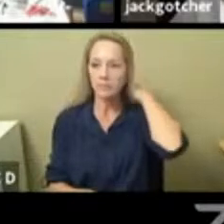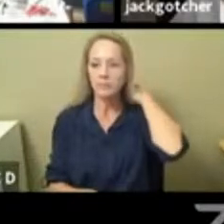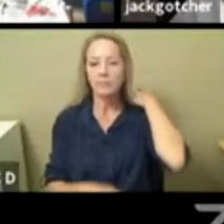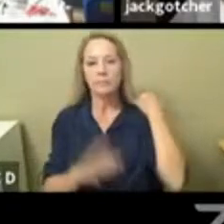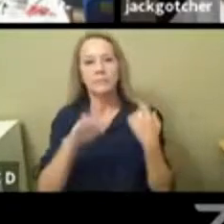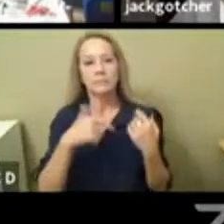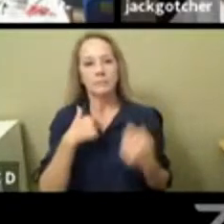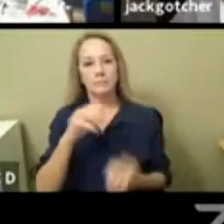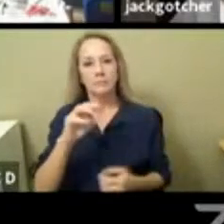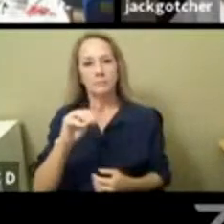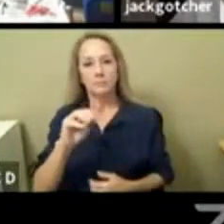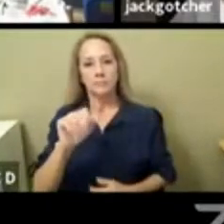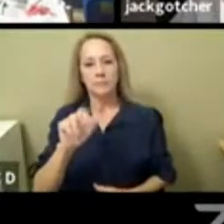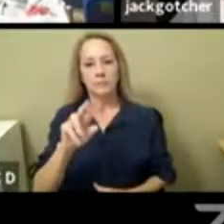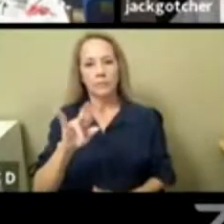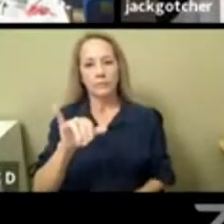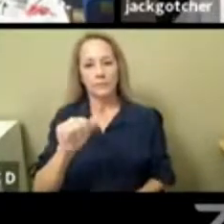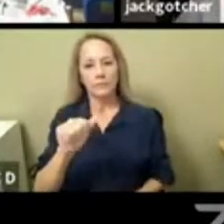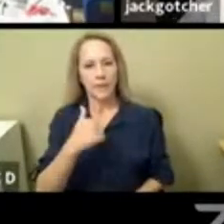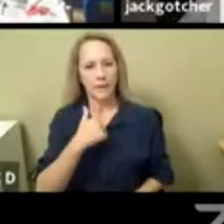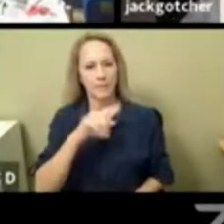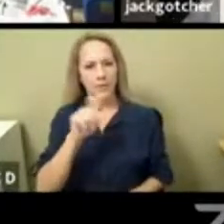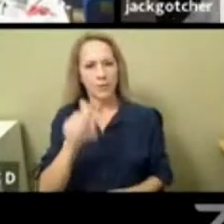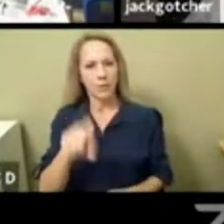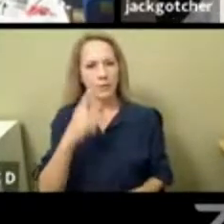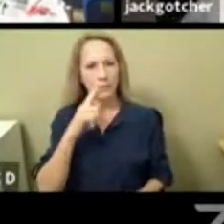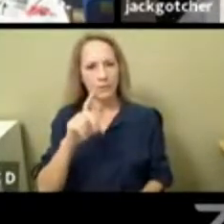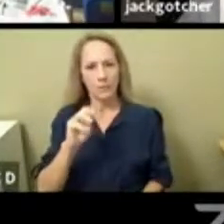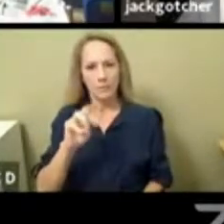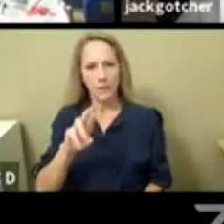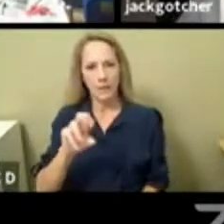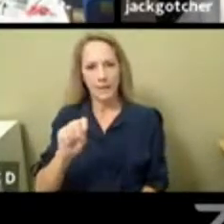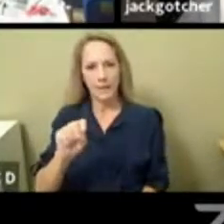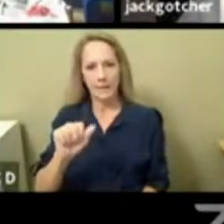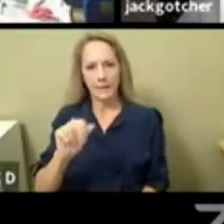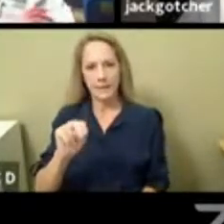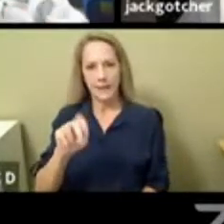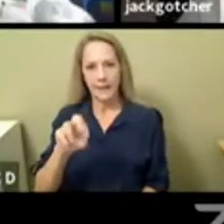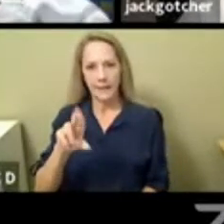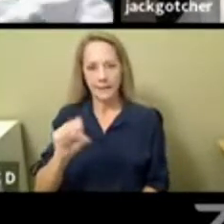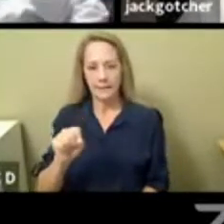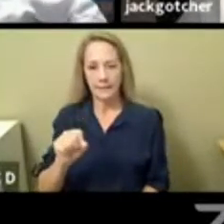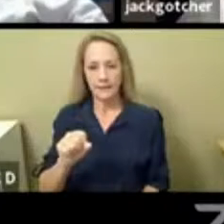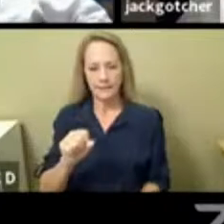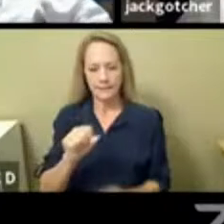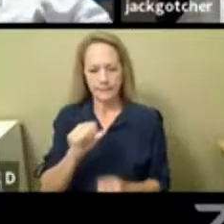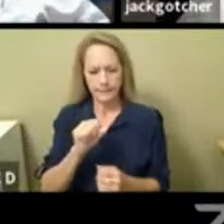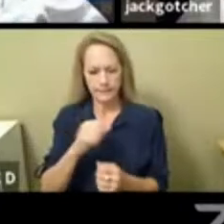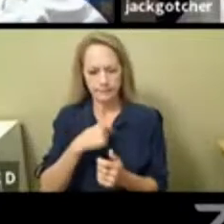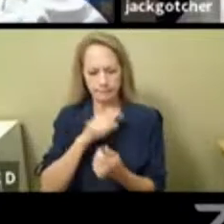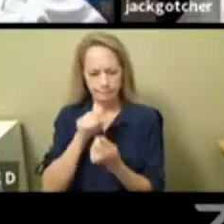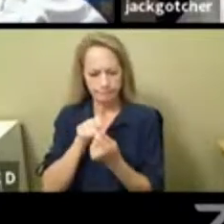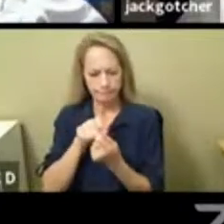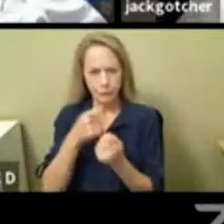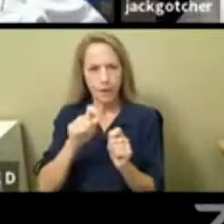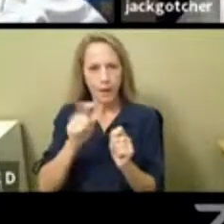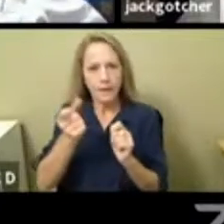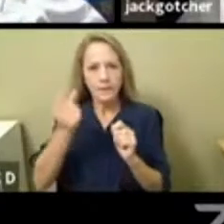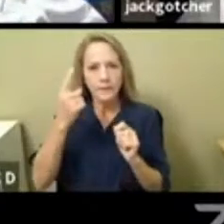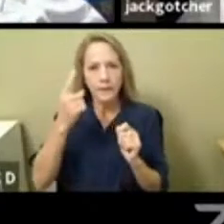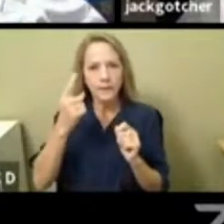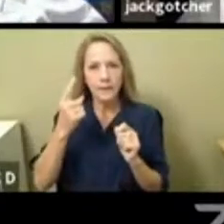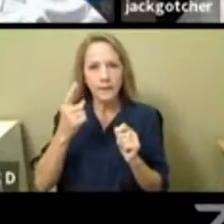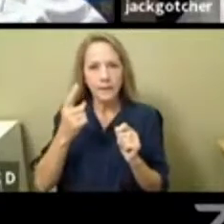is Maria. I have a question for Mr. Sanders. This may be splitting hairs, but I'm truly trying to understand. What is